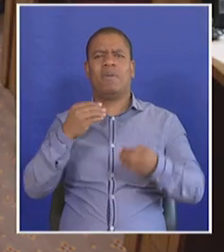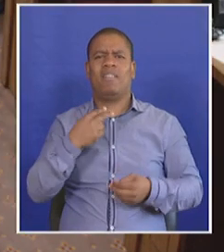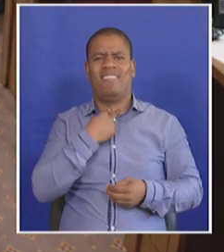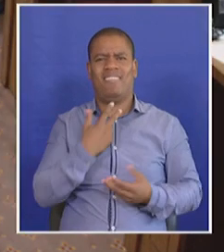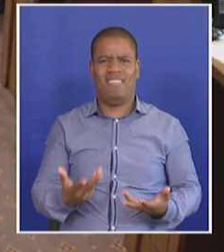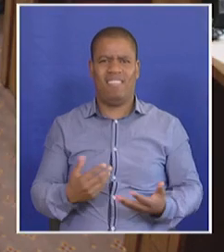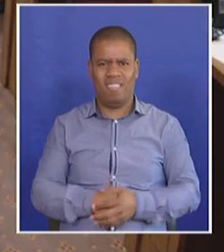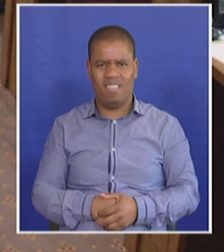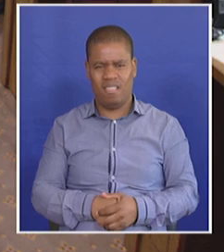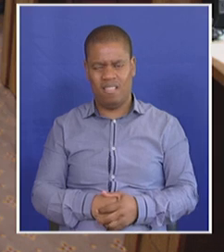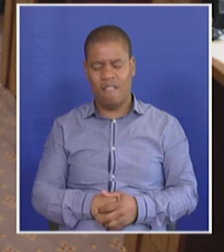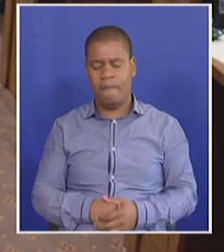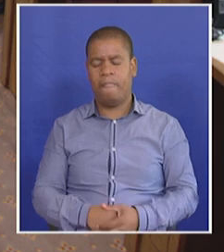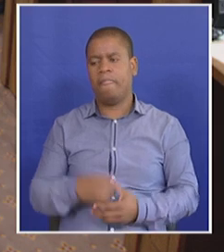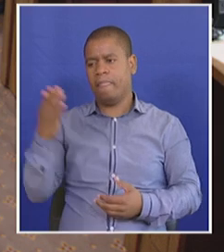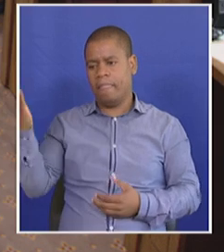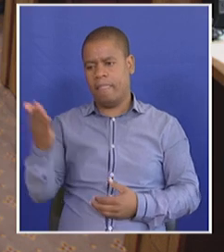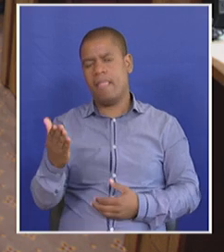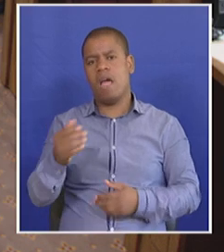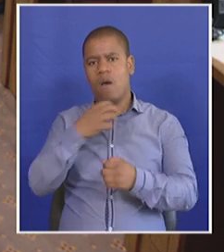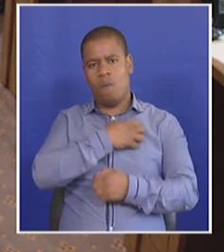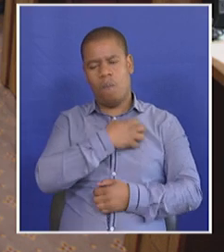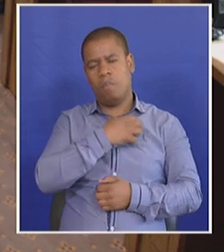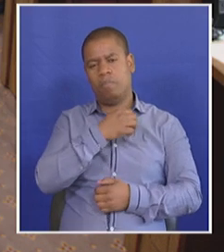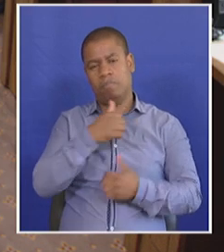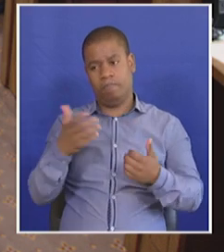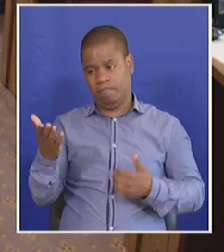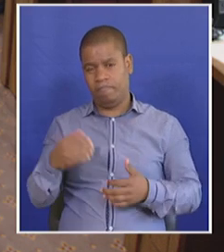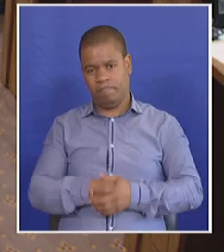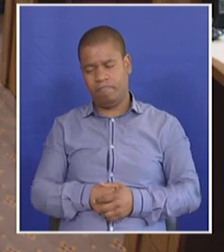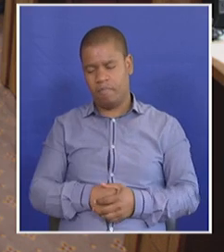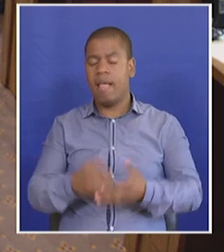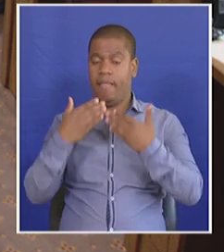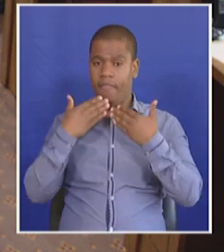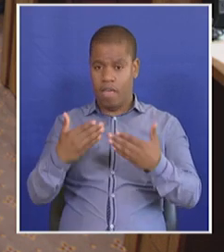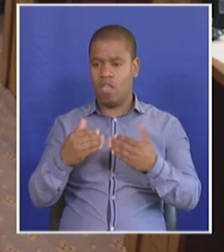Thank you very much, Madam Chair, and thanks for the honourable member's suggestion.